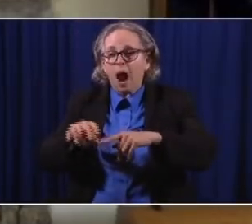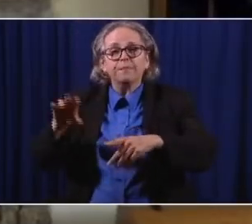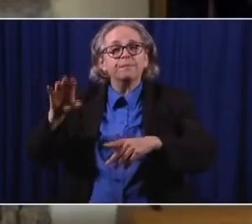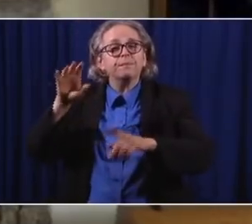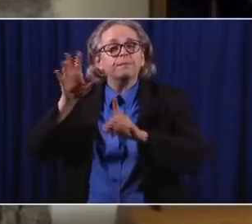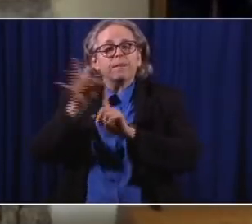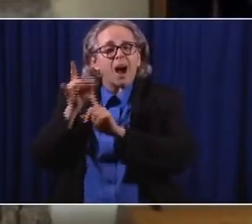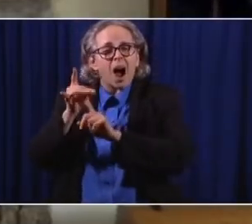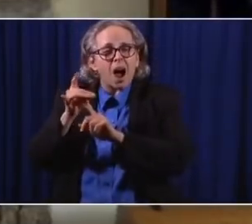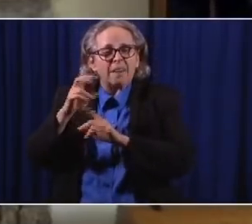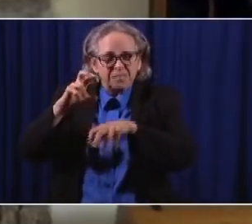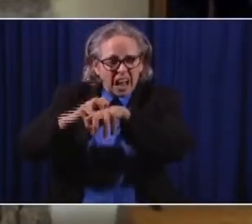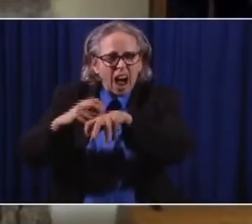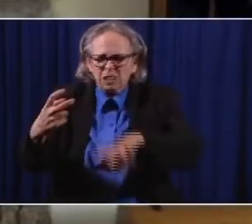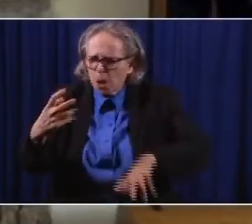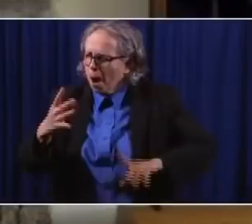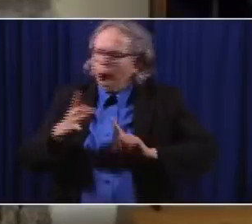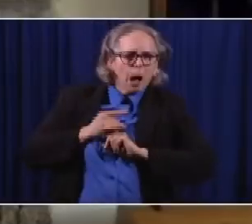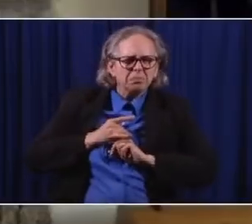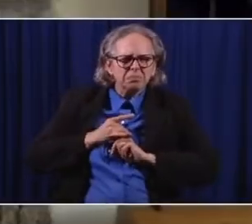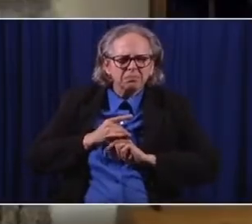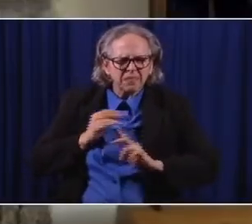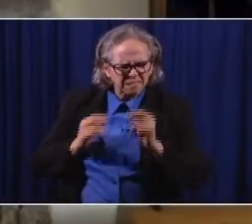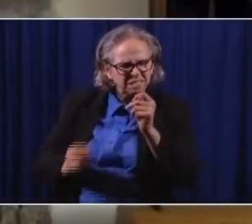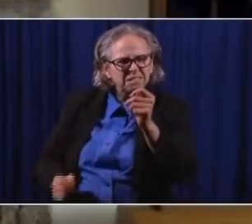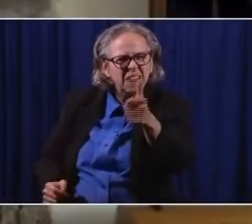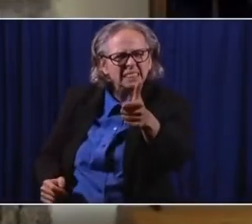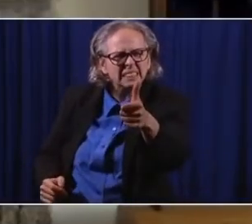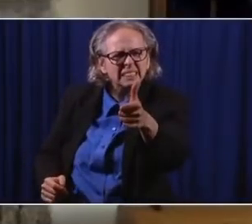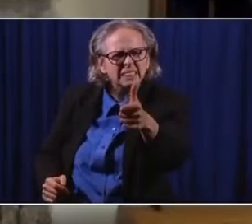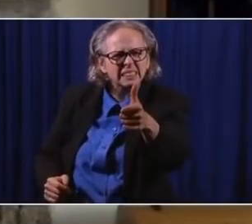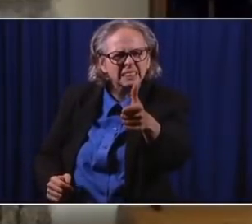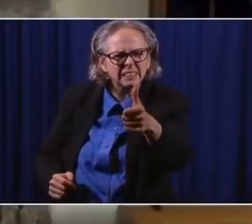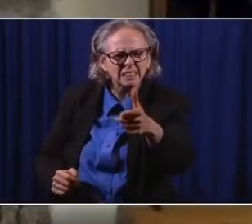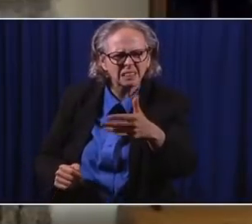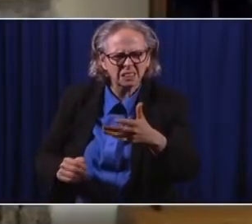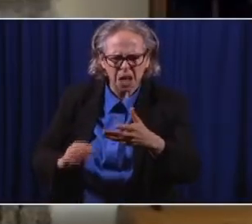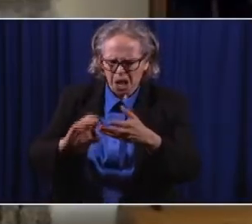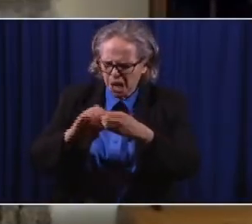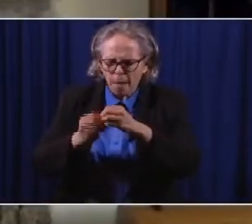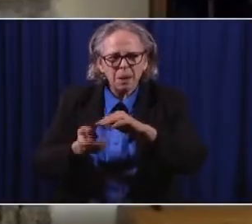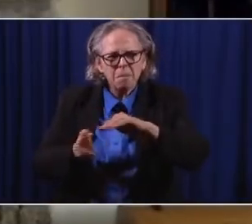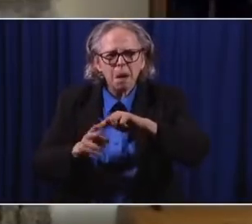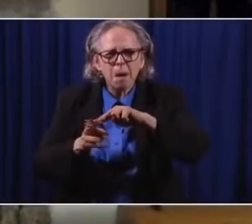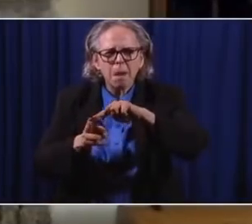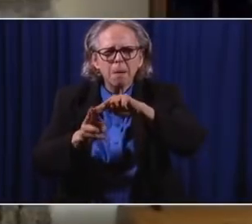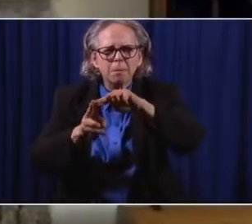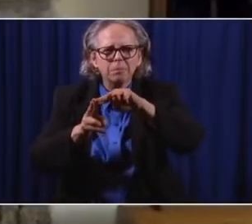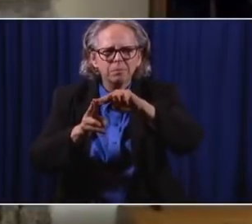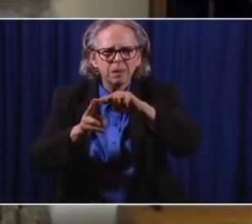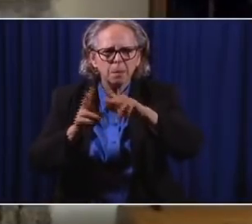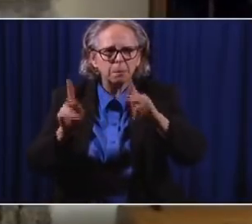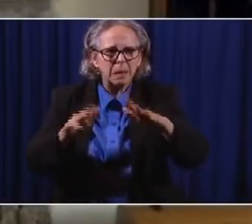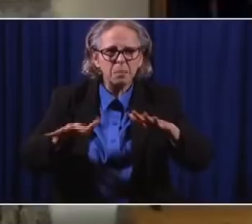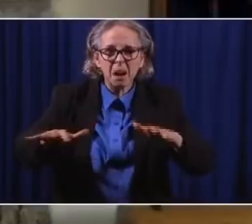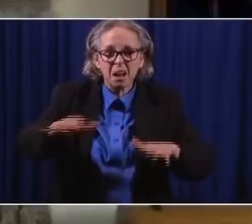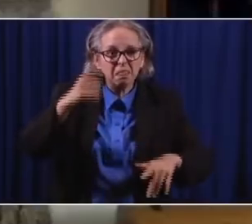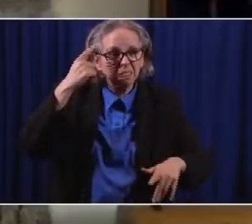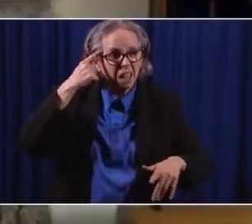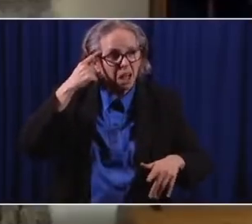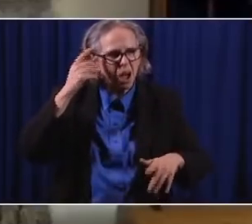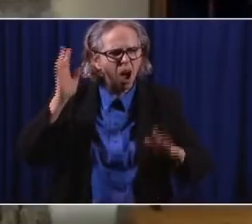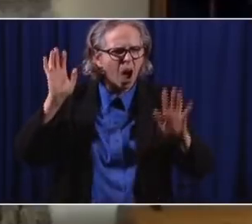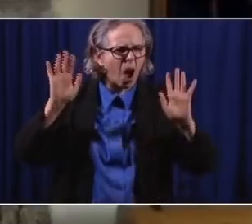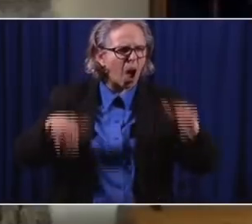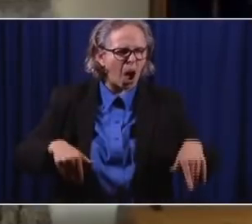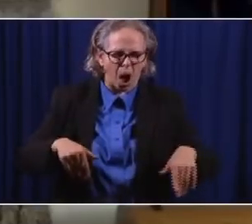cases are going up solely because increase in testing is just nuts. I mean, it's not